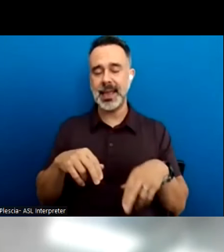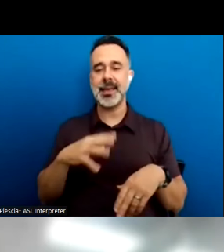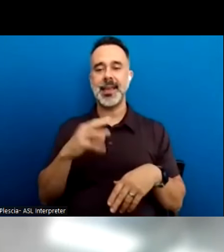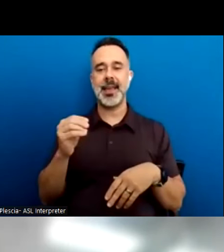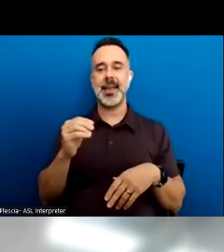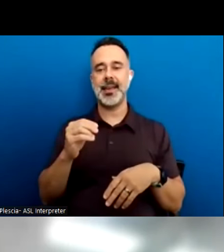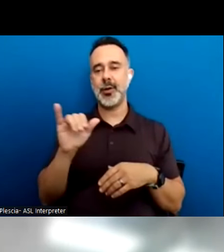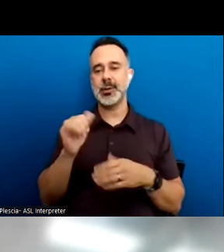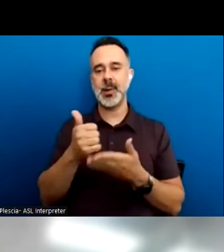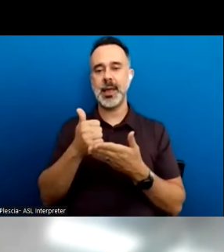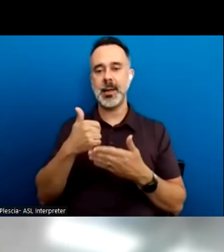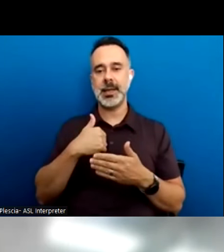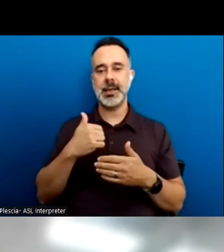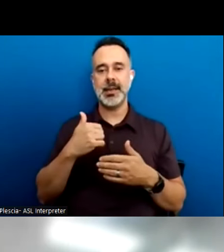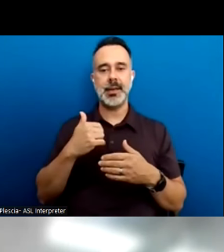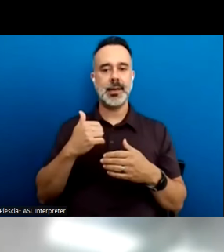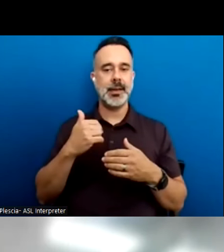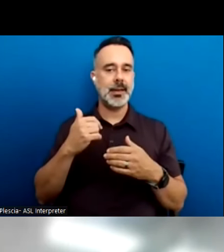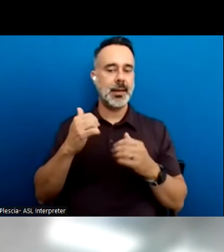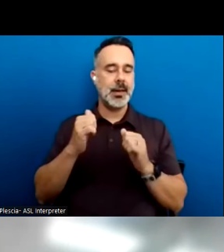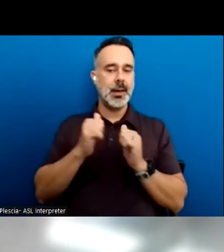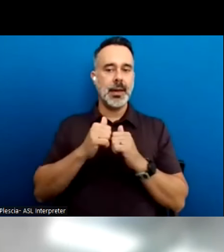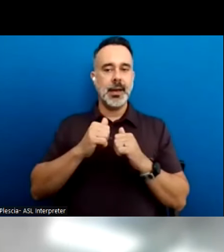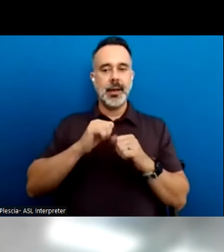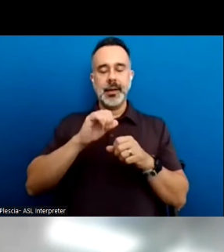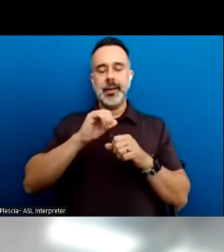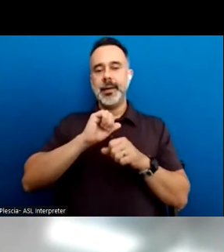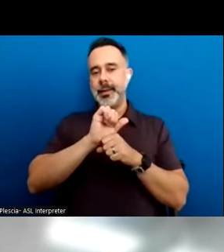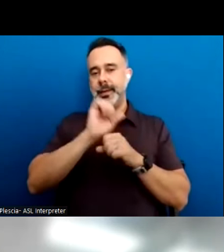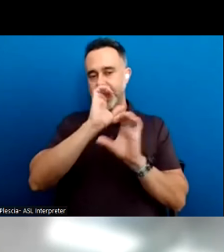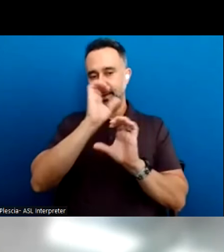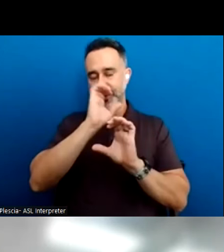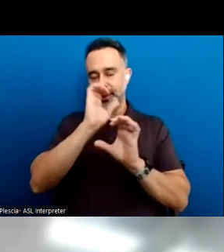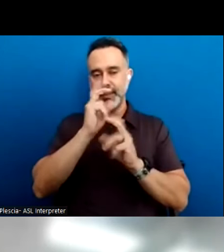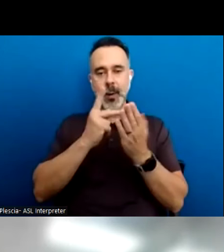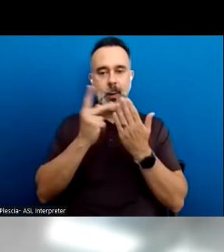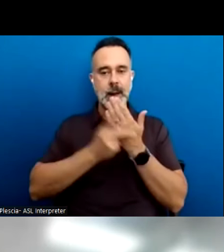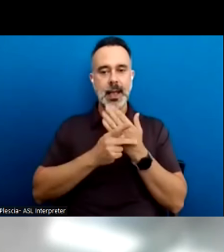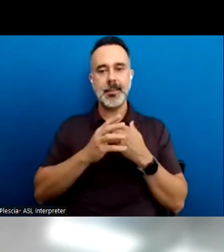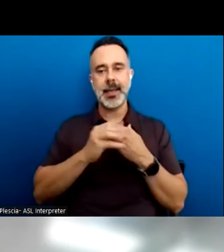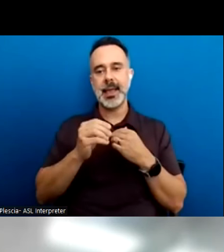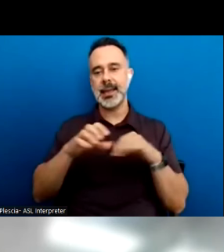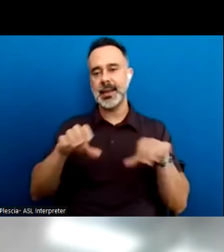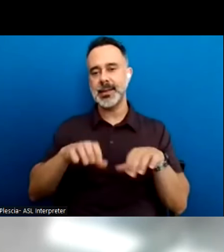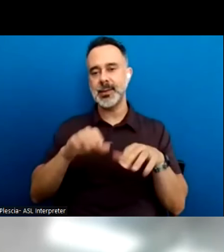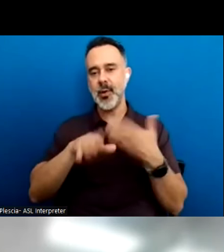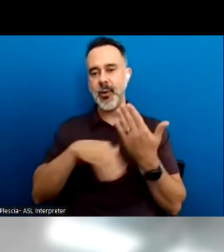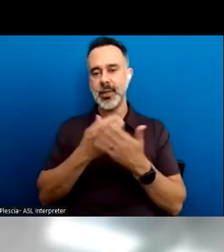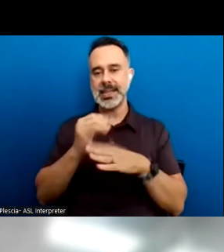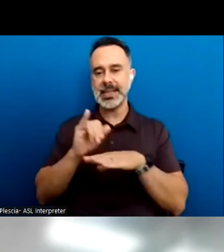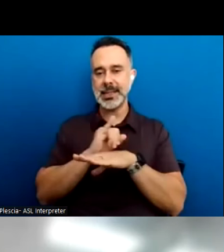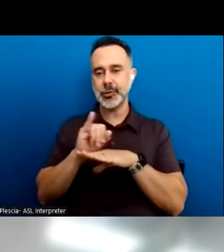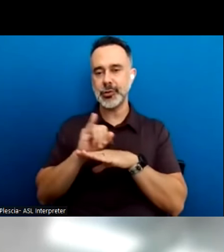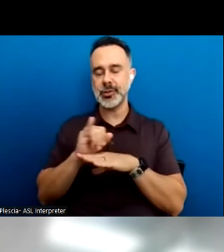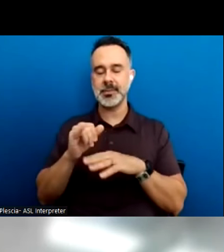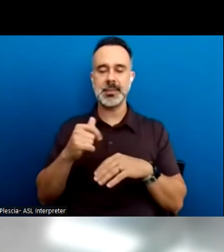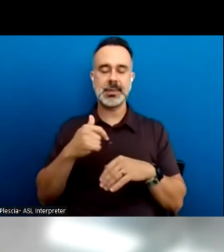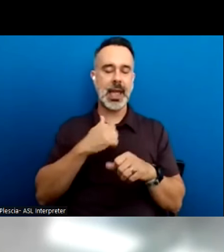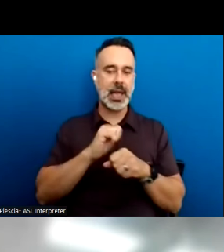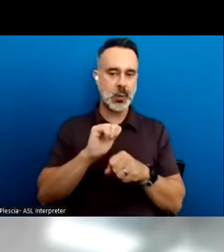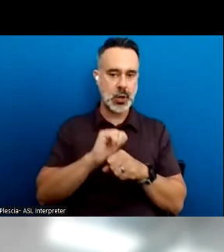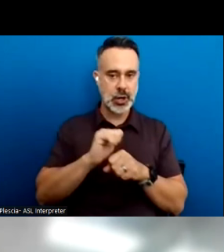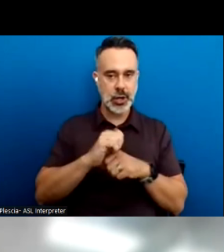helped me when I got set into part of the search program and went through the internships that I worked there